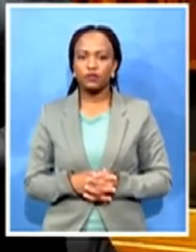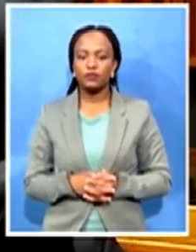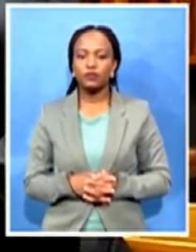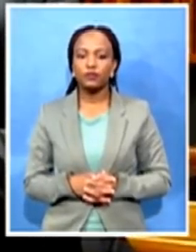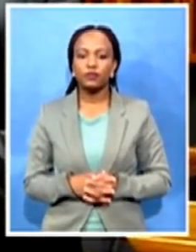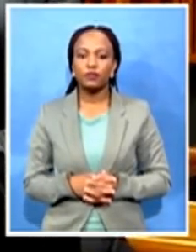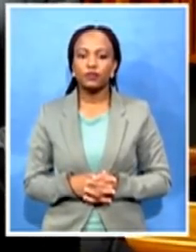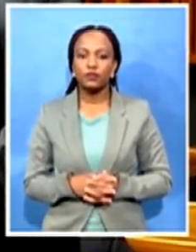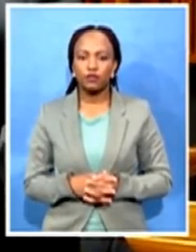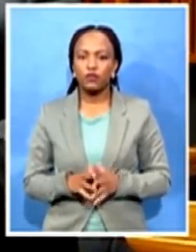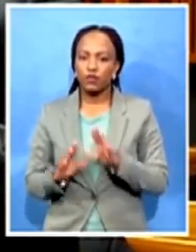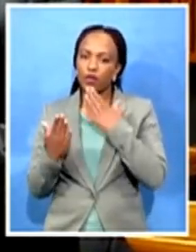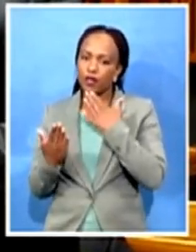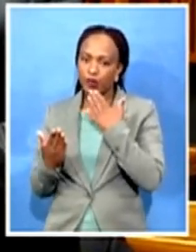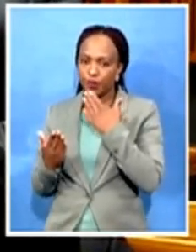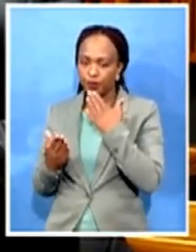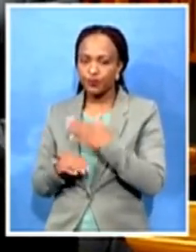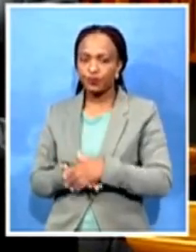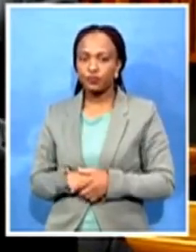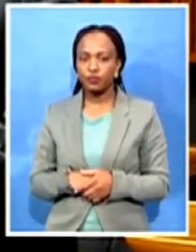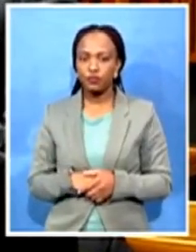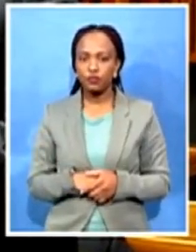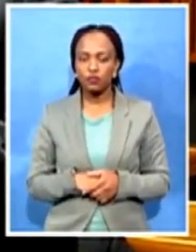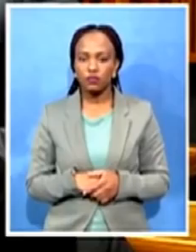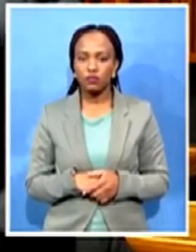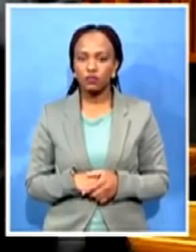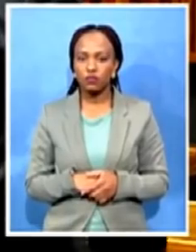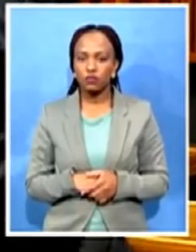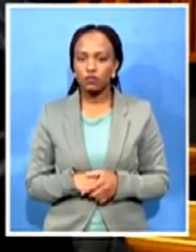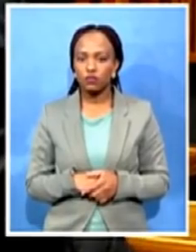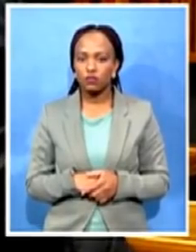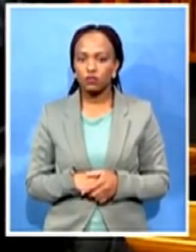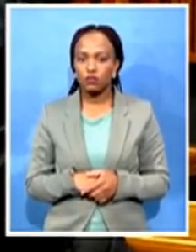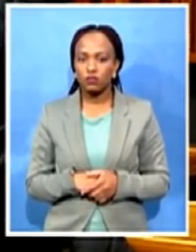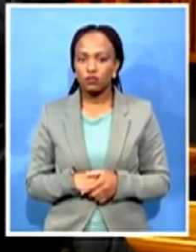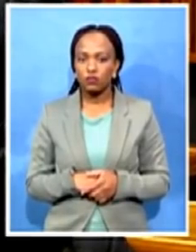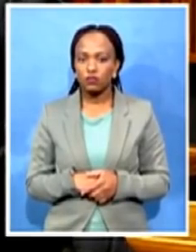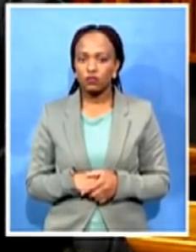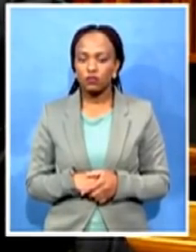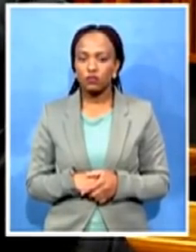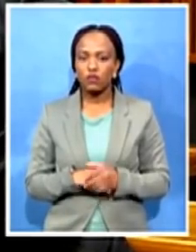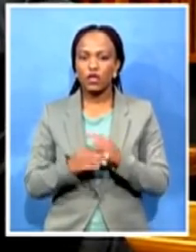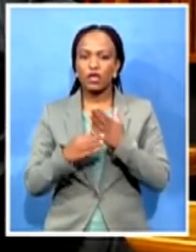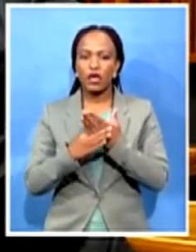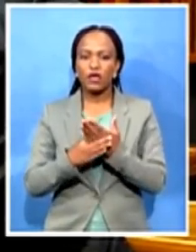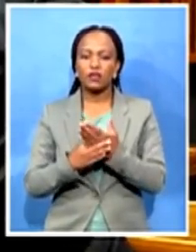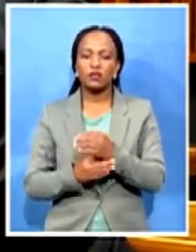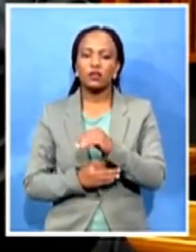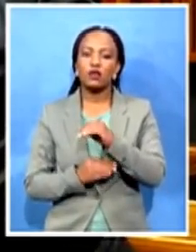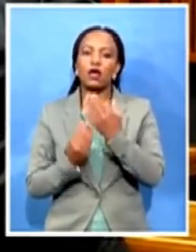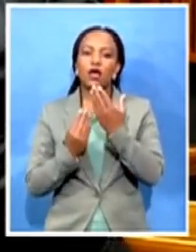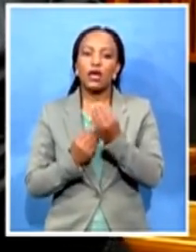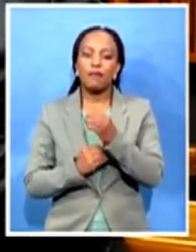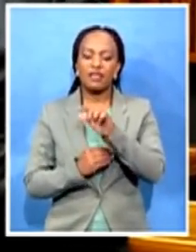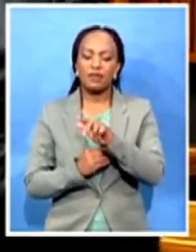14th of October 2014. I read the court case number 78 of 2020. Says as Vincent